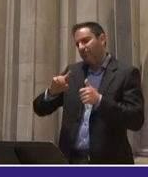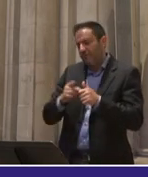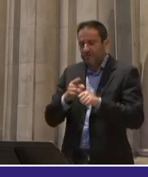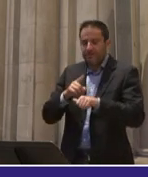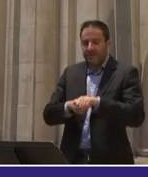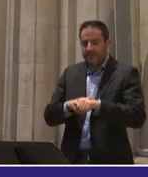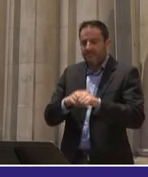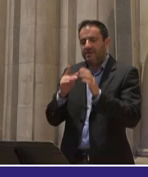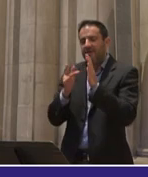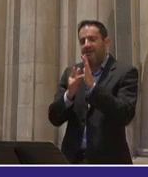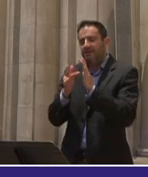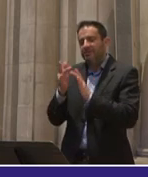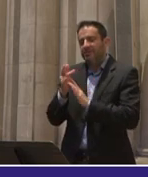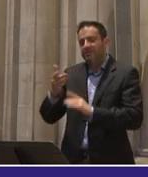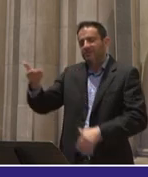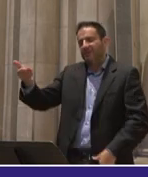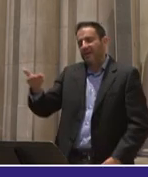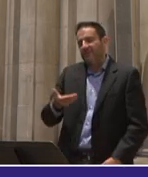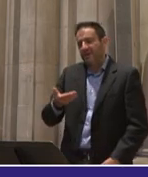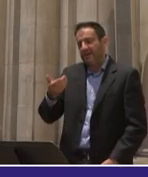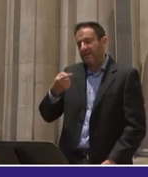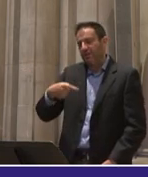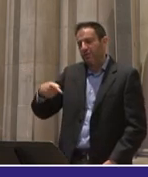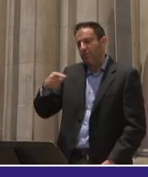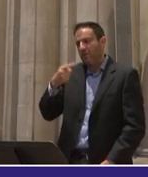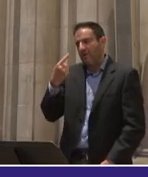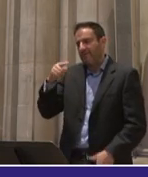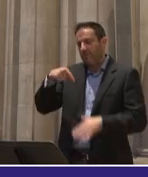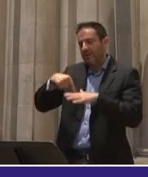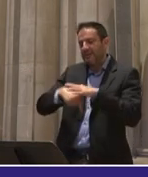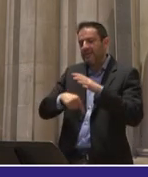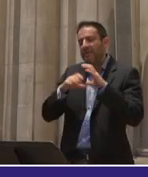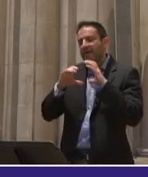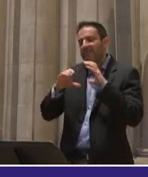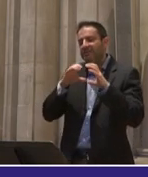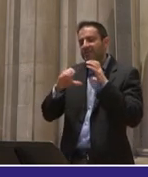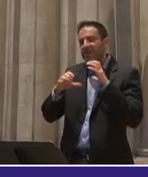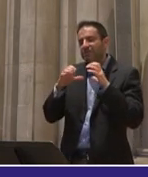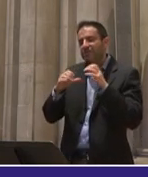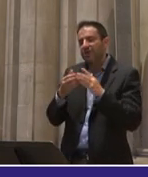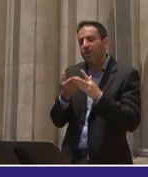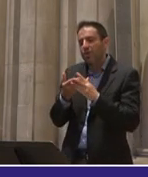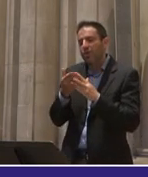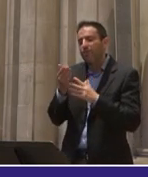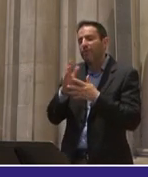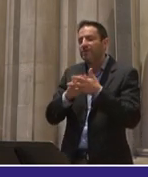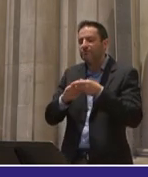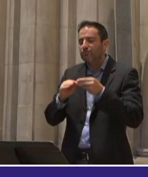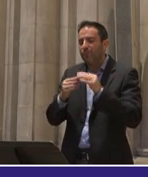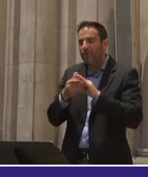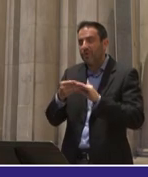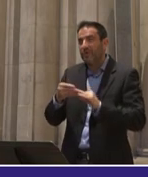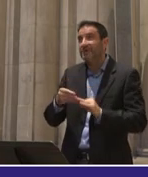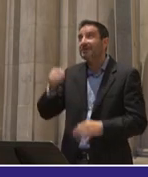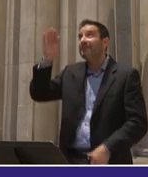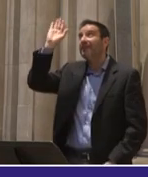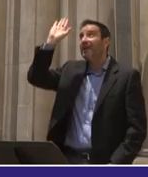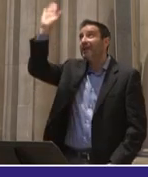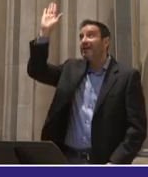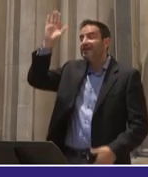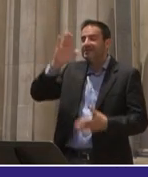Jesus inviting you into a deeper conversation with him through the stories of his life and